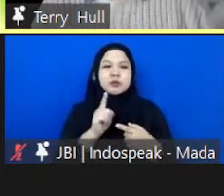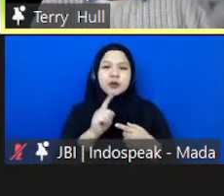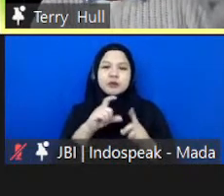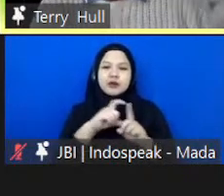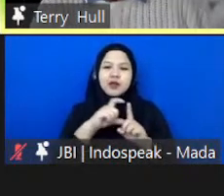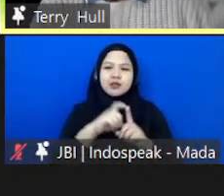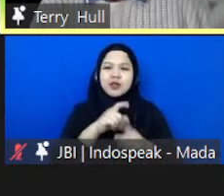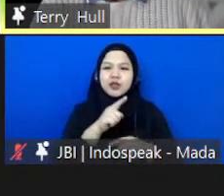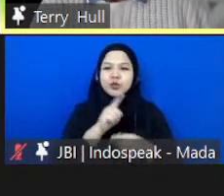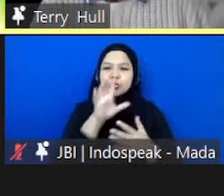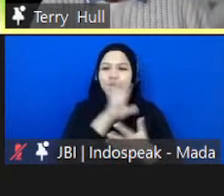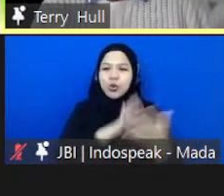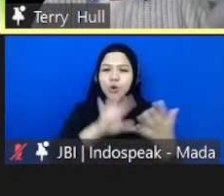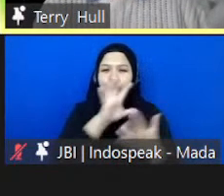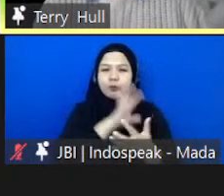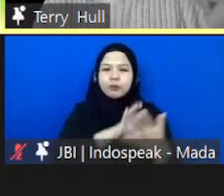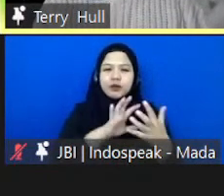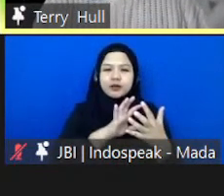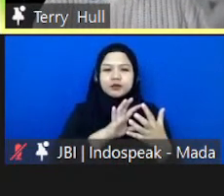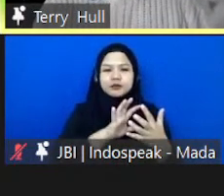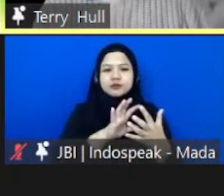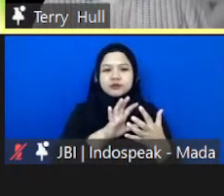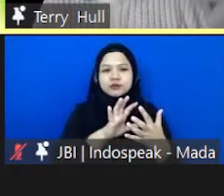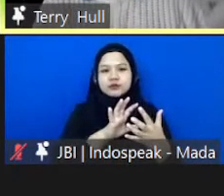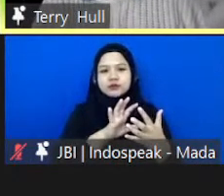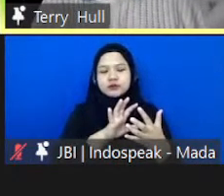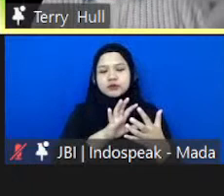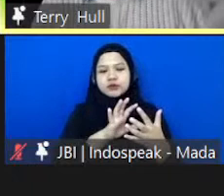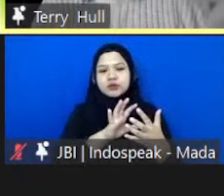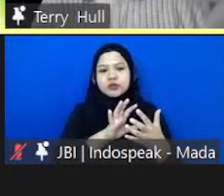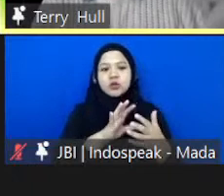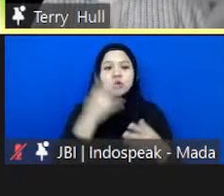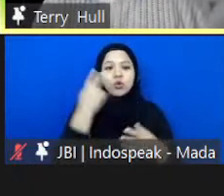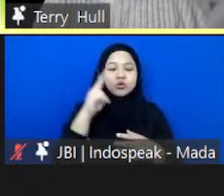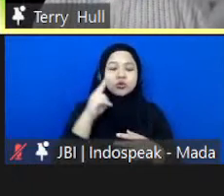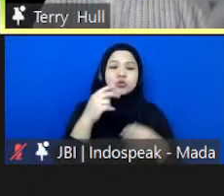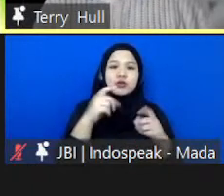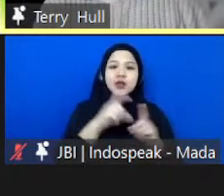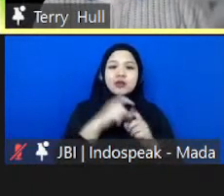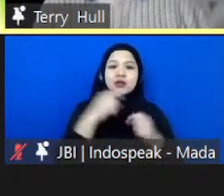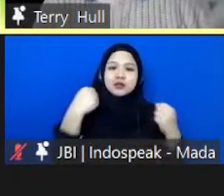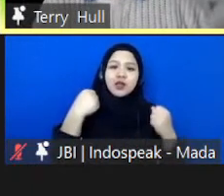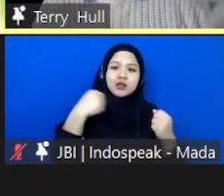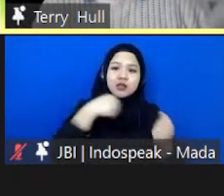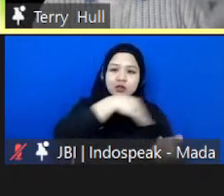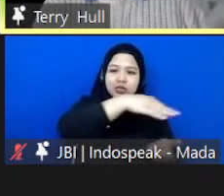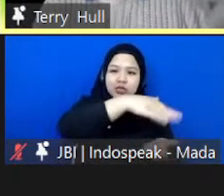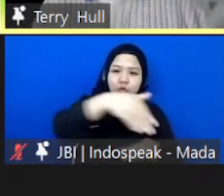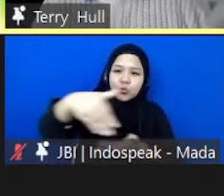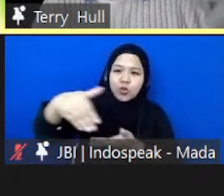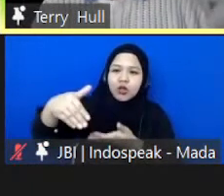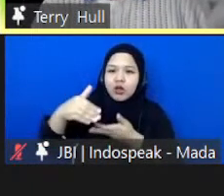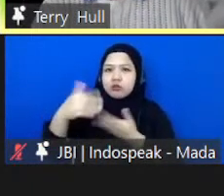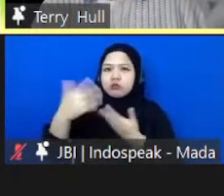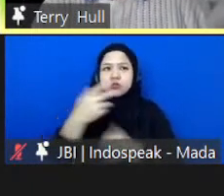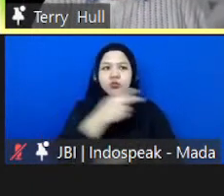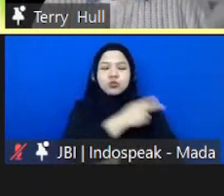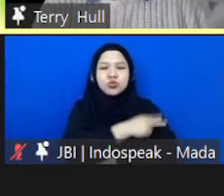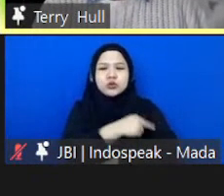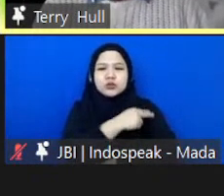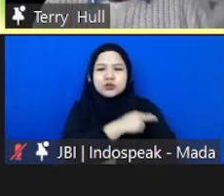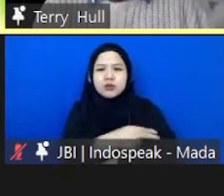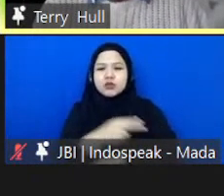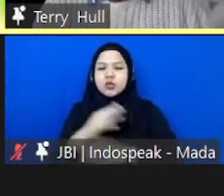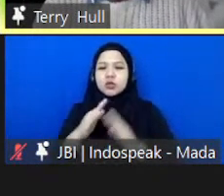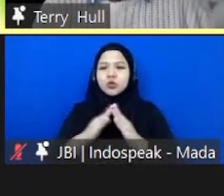health data collection. It's not just at the puskesmas or at the hospital that health data